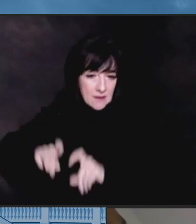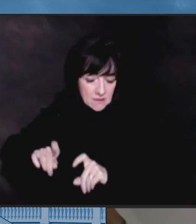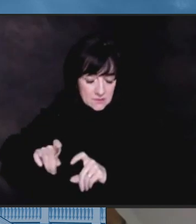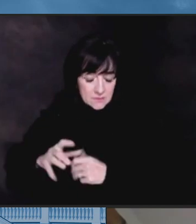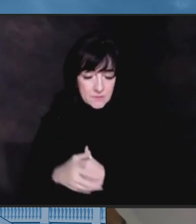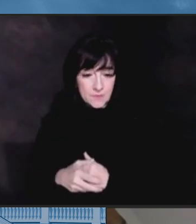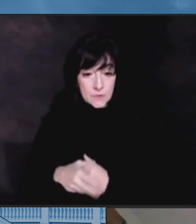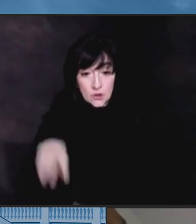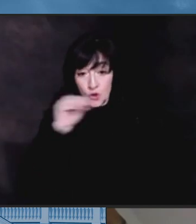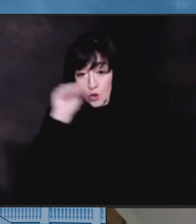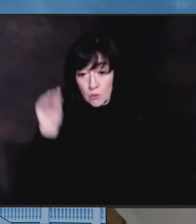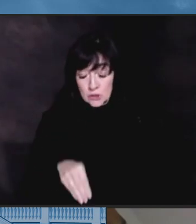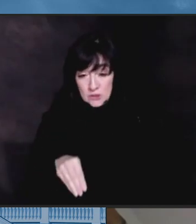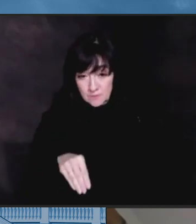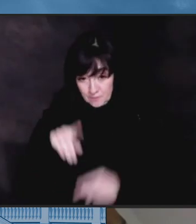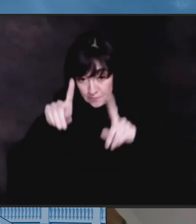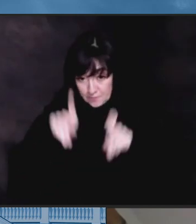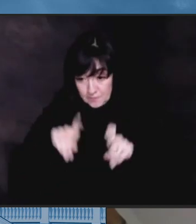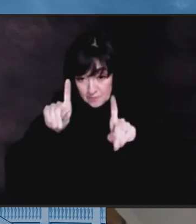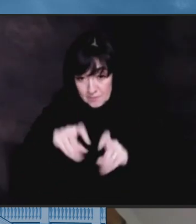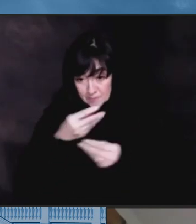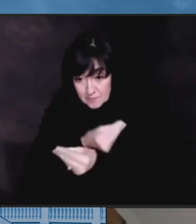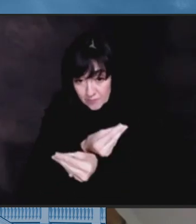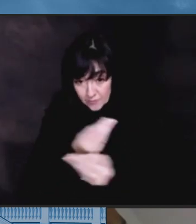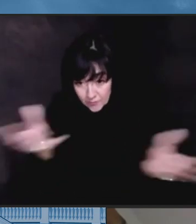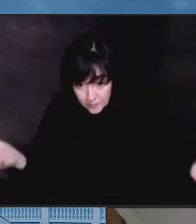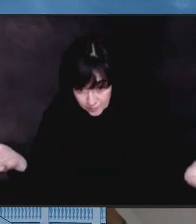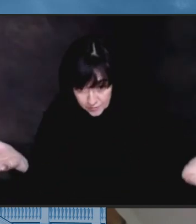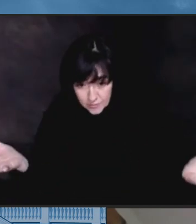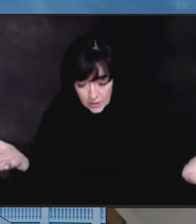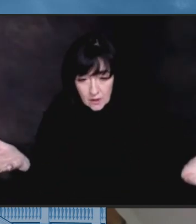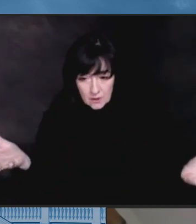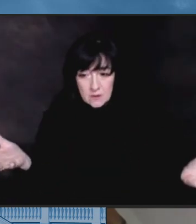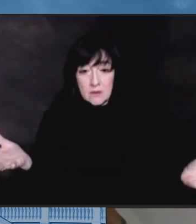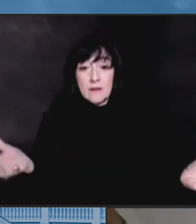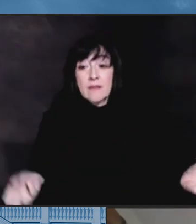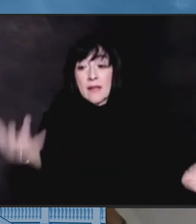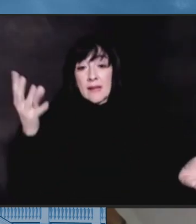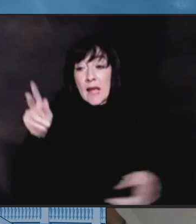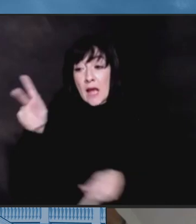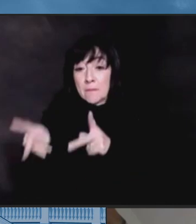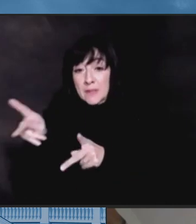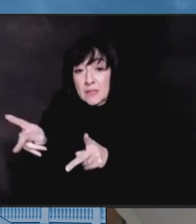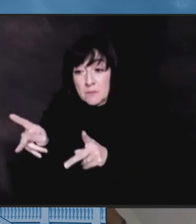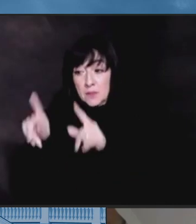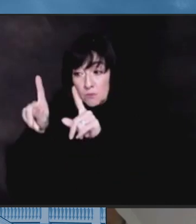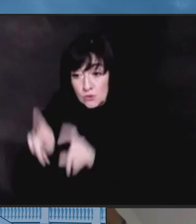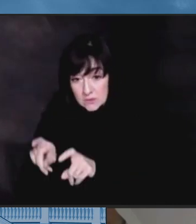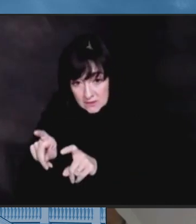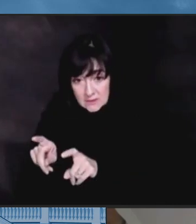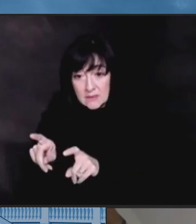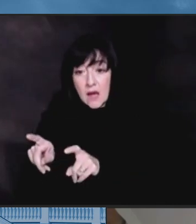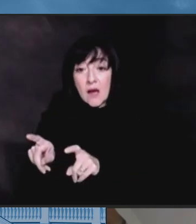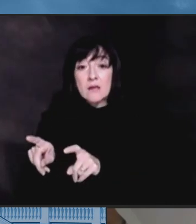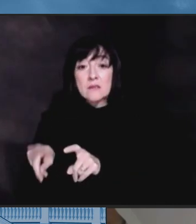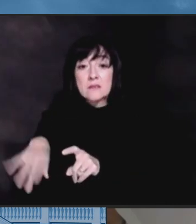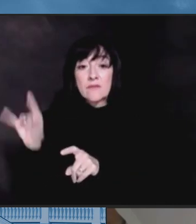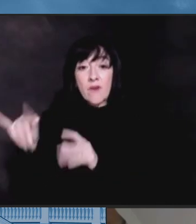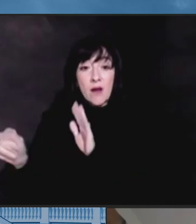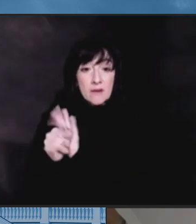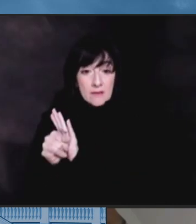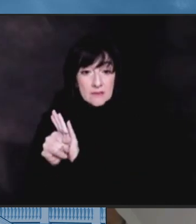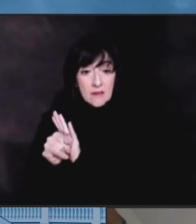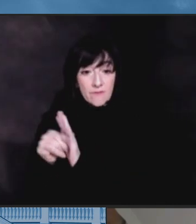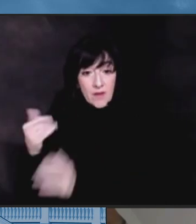that are positive at almost 10% on a 7-day moving average. So even though we're